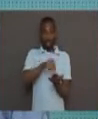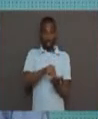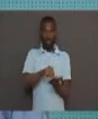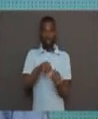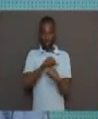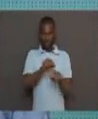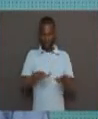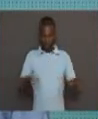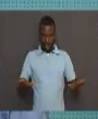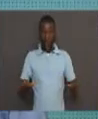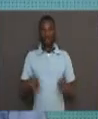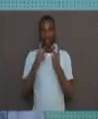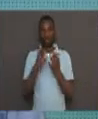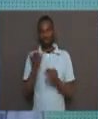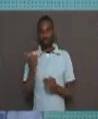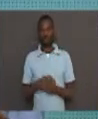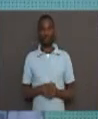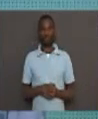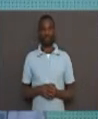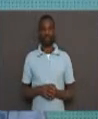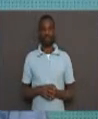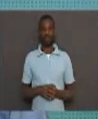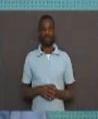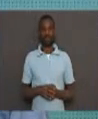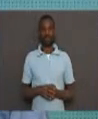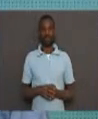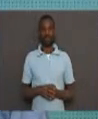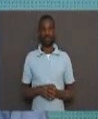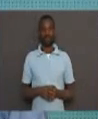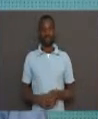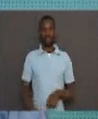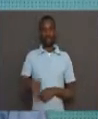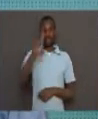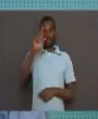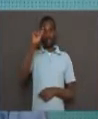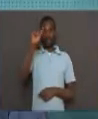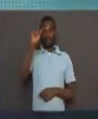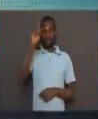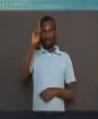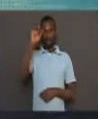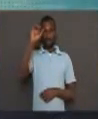You were also introduced to the term radioactive.